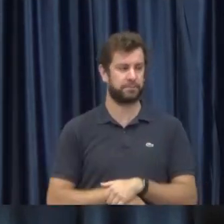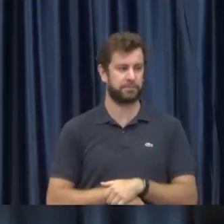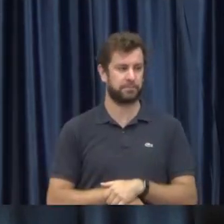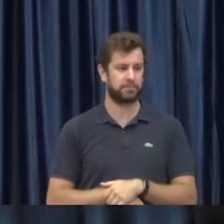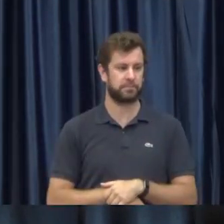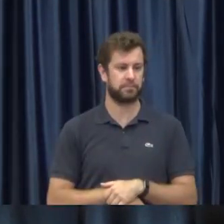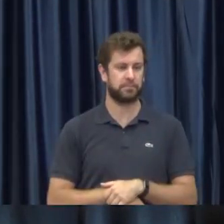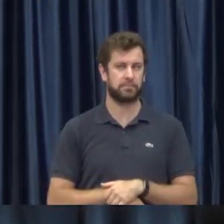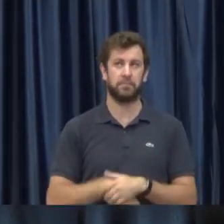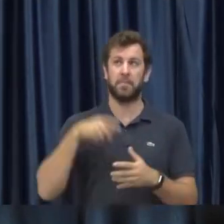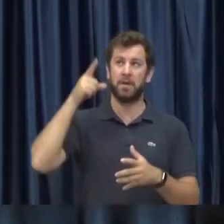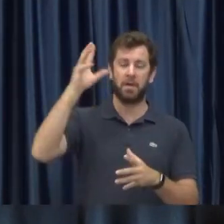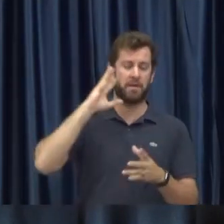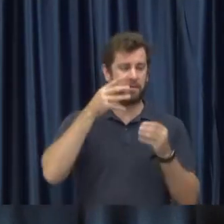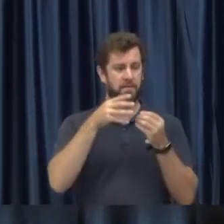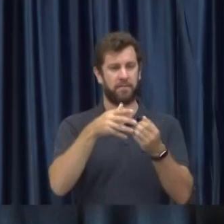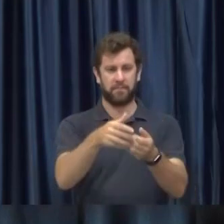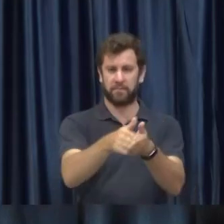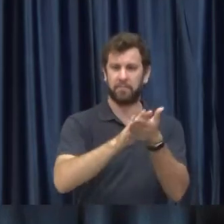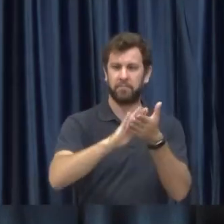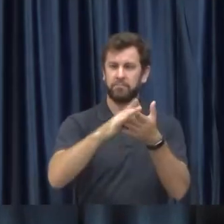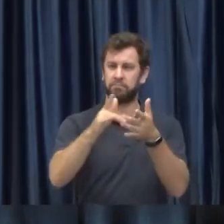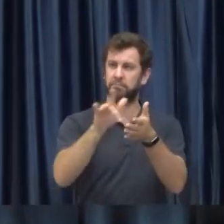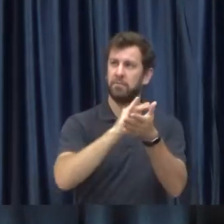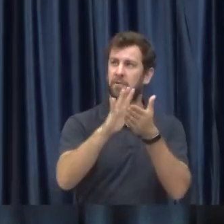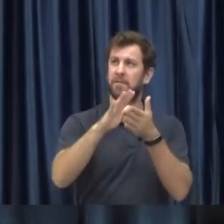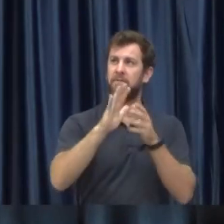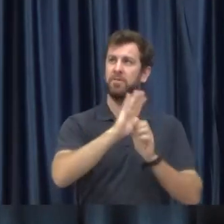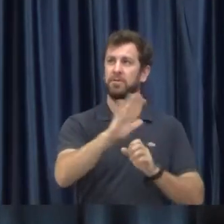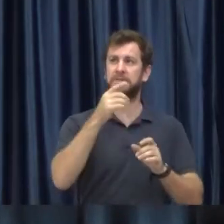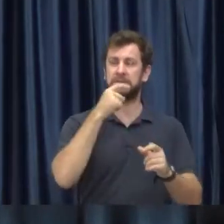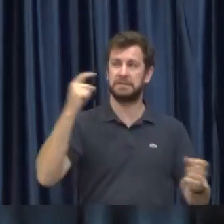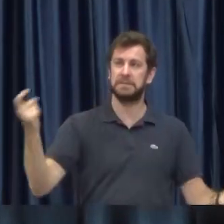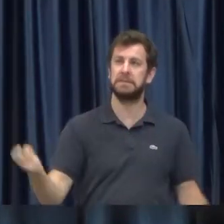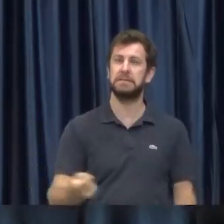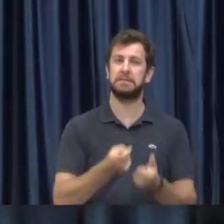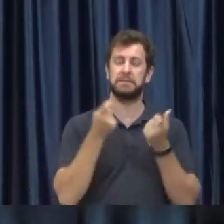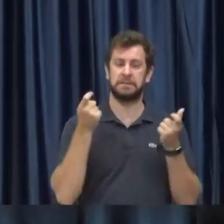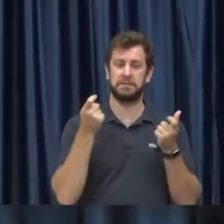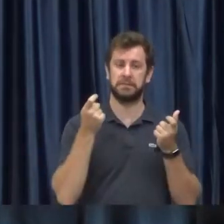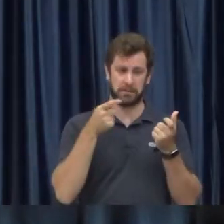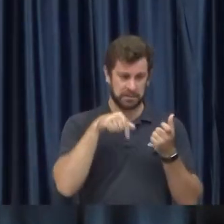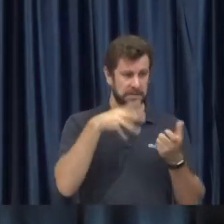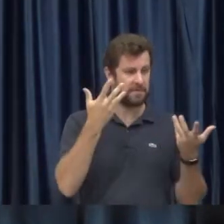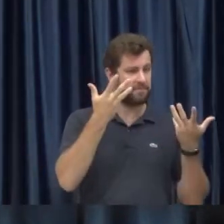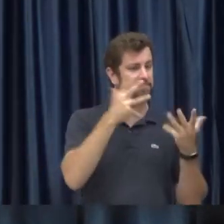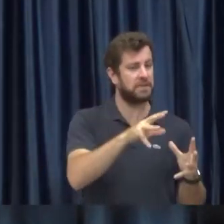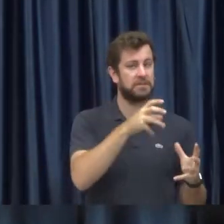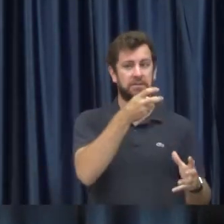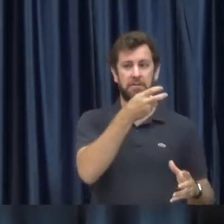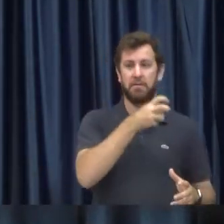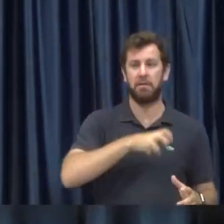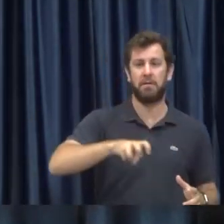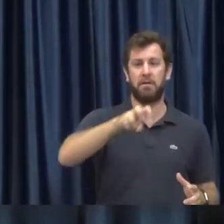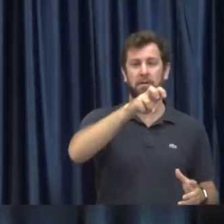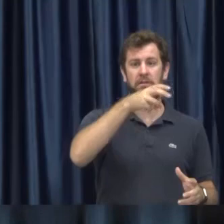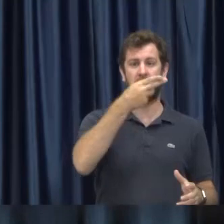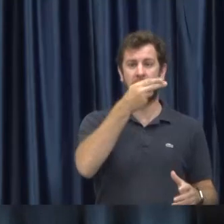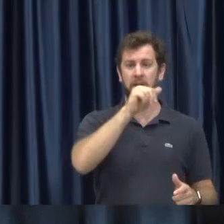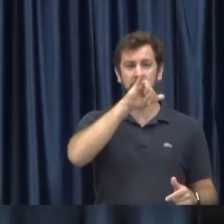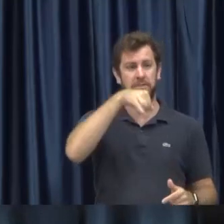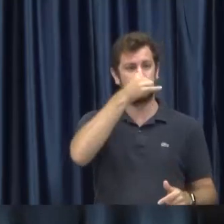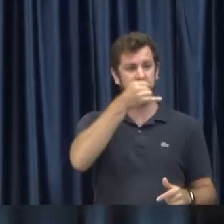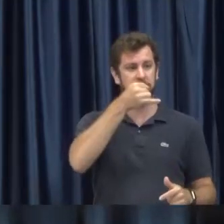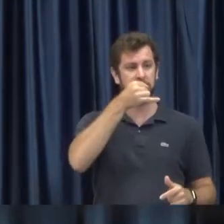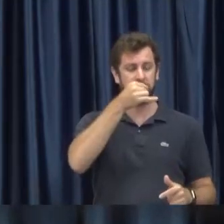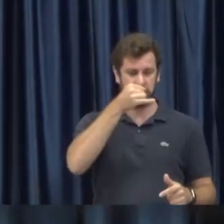May Allah forgive their sins. And may Allah raise up from this hajj a generation of people